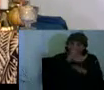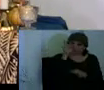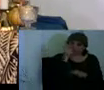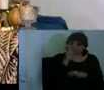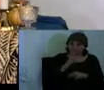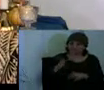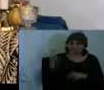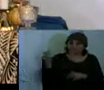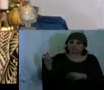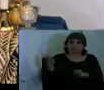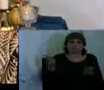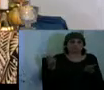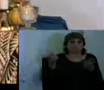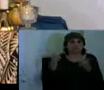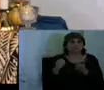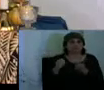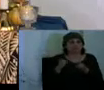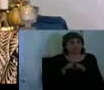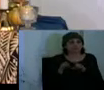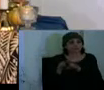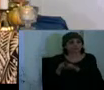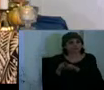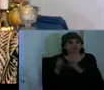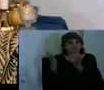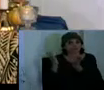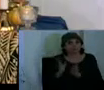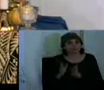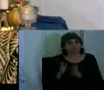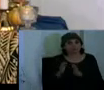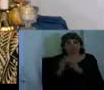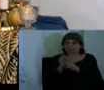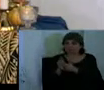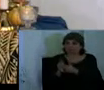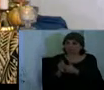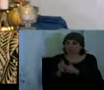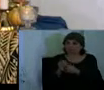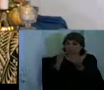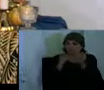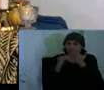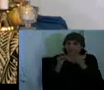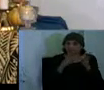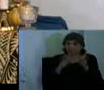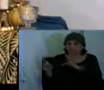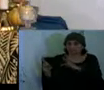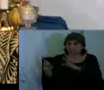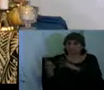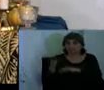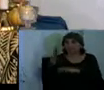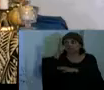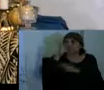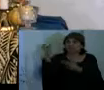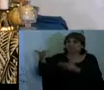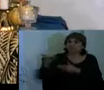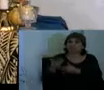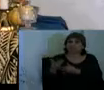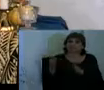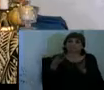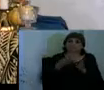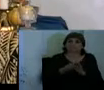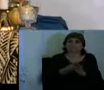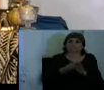as the ushers guide you. The feast is ready, and God invites us to join the feast.